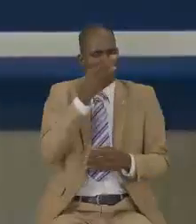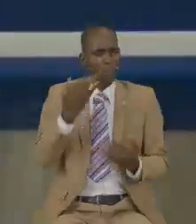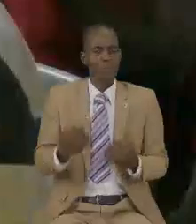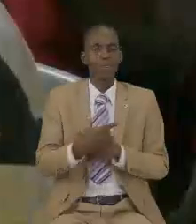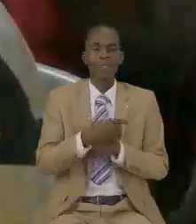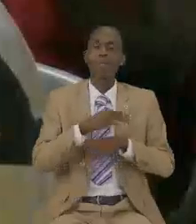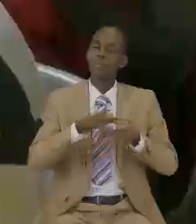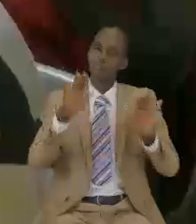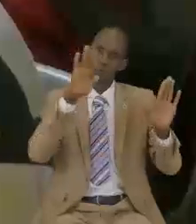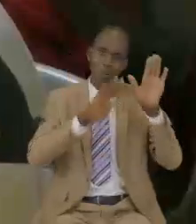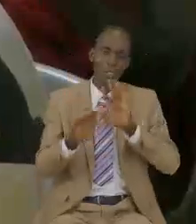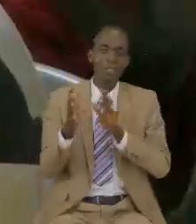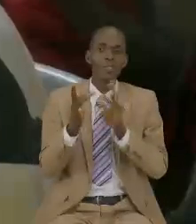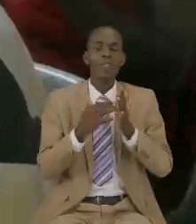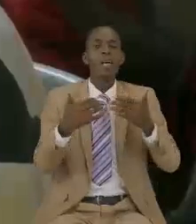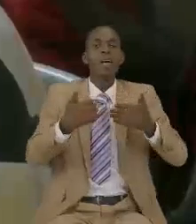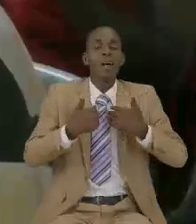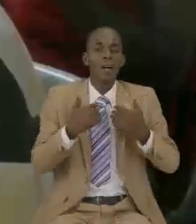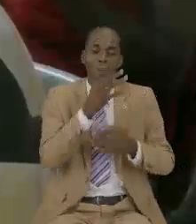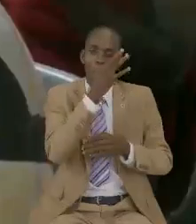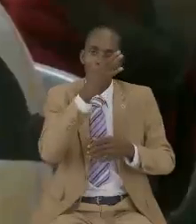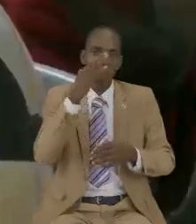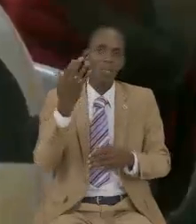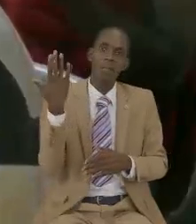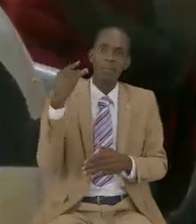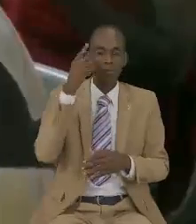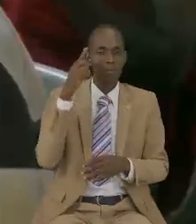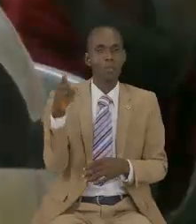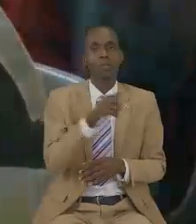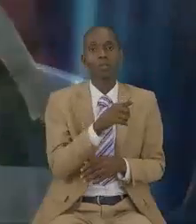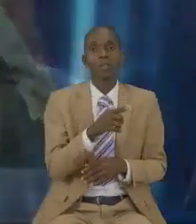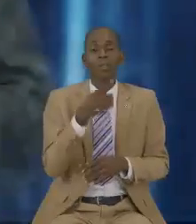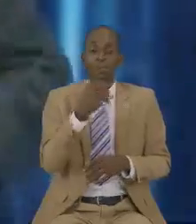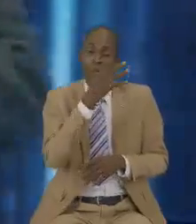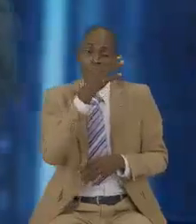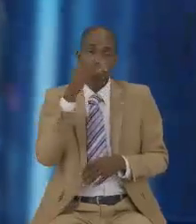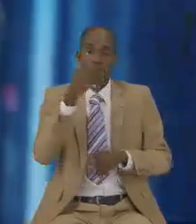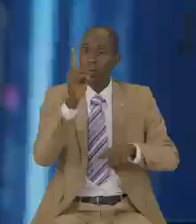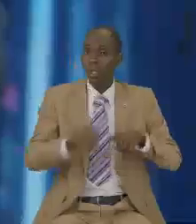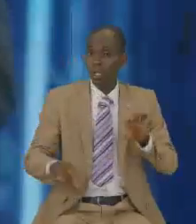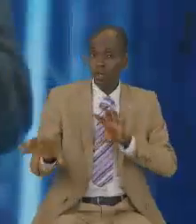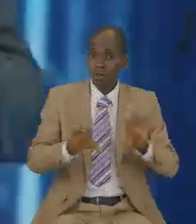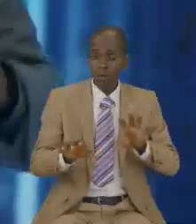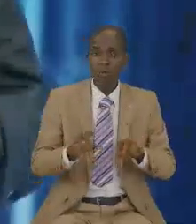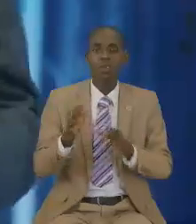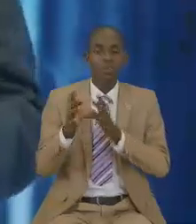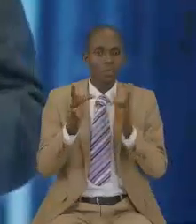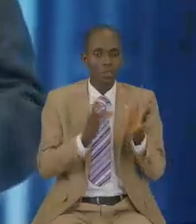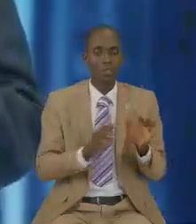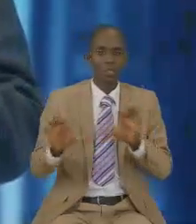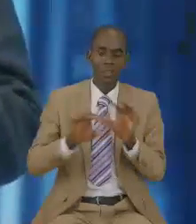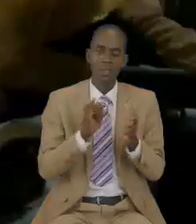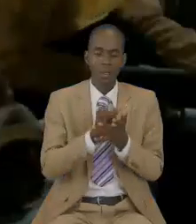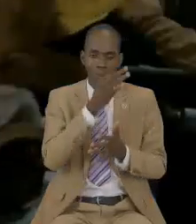you. Jesus has fasted for you. Even the fast you cannot do, Jesus did that for